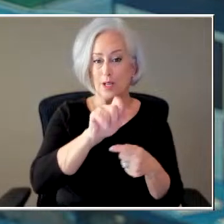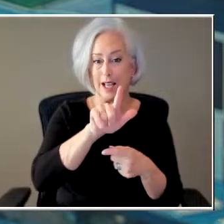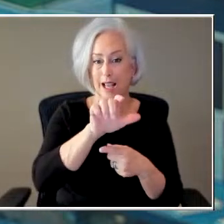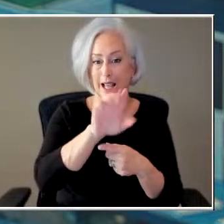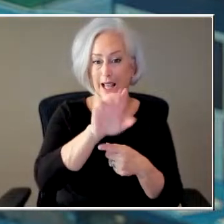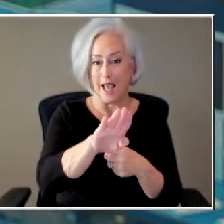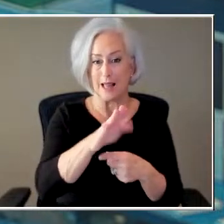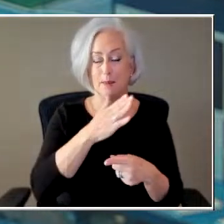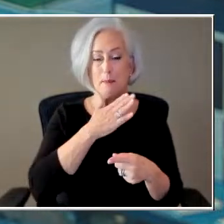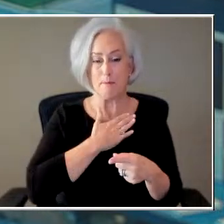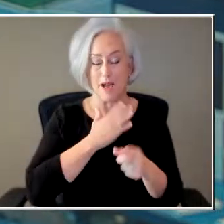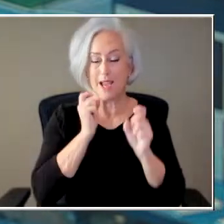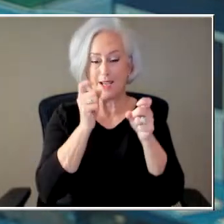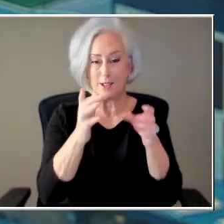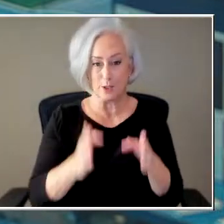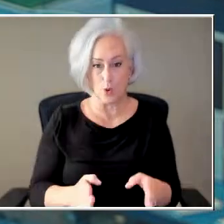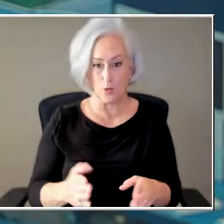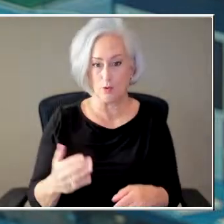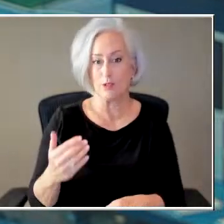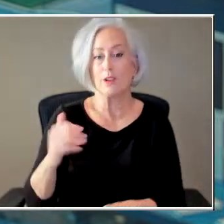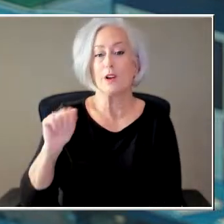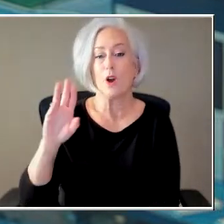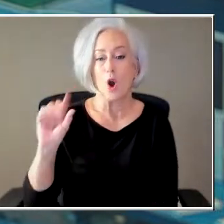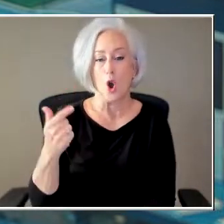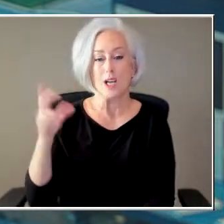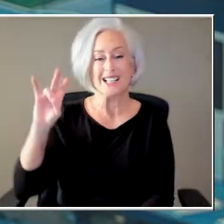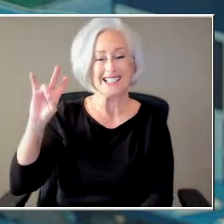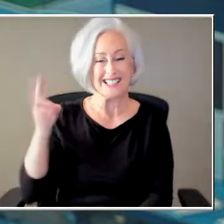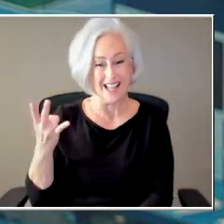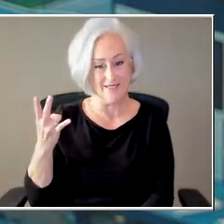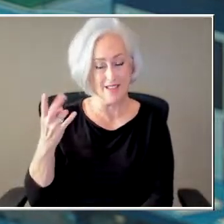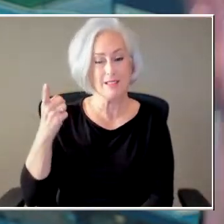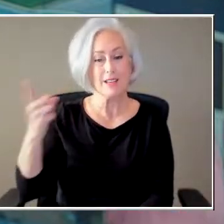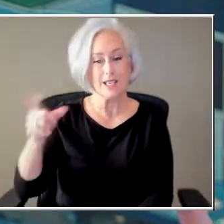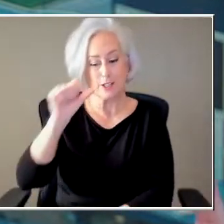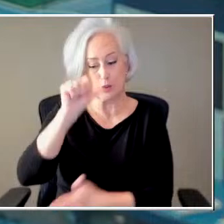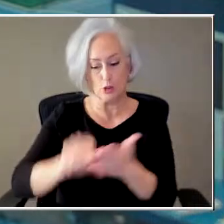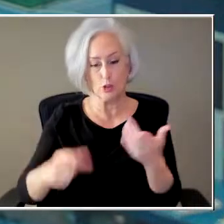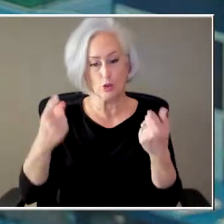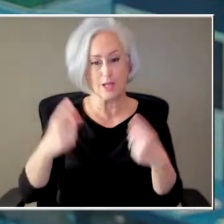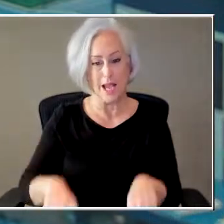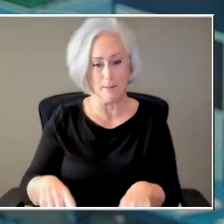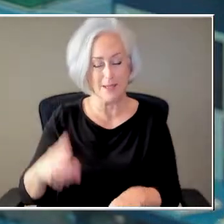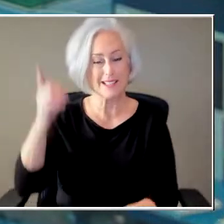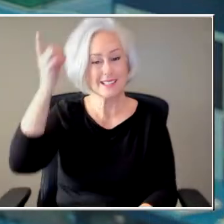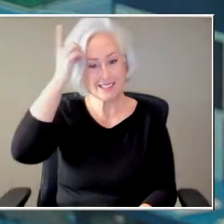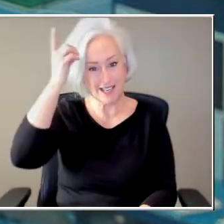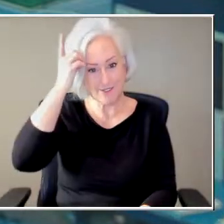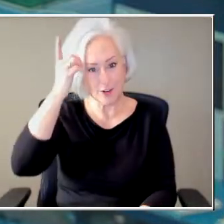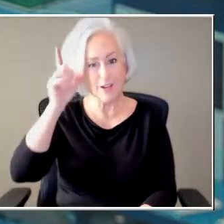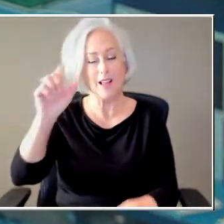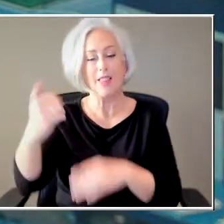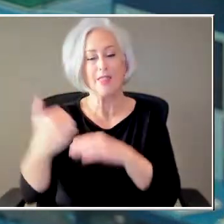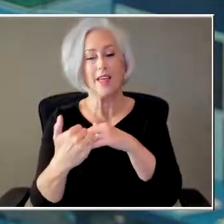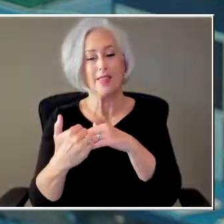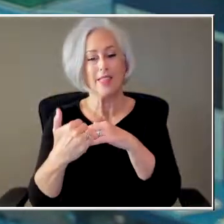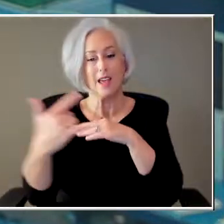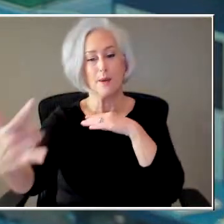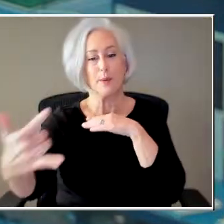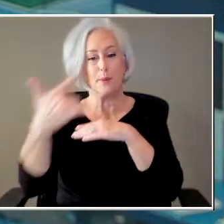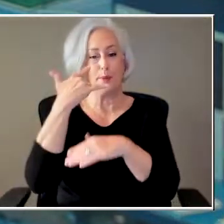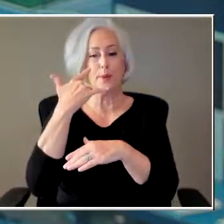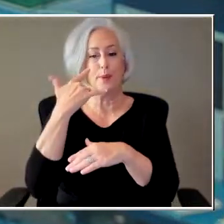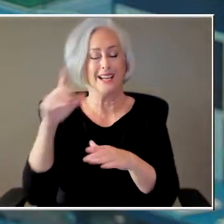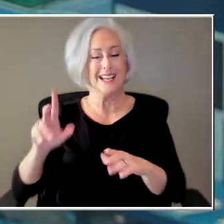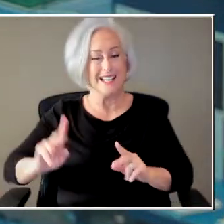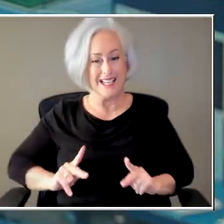7th, he had his surgery in Denver. And then they life flighted the kidney here to KU Med. And I had my surgery